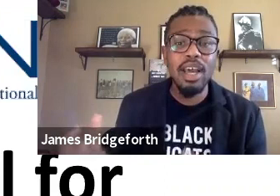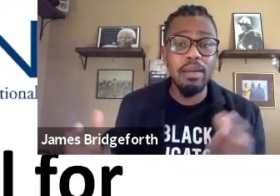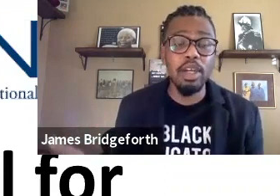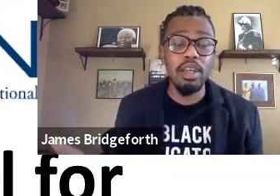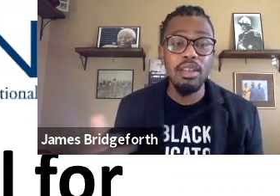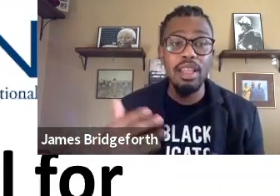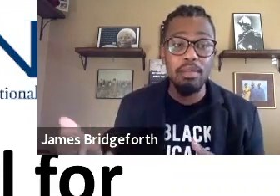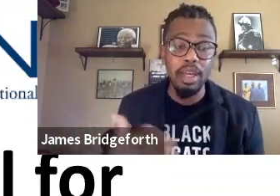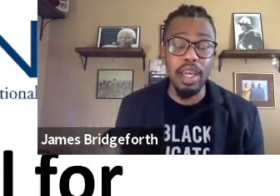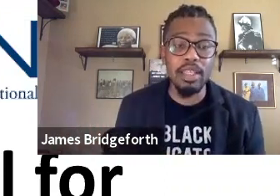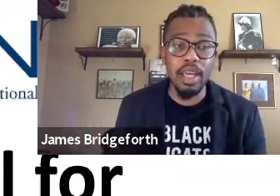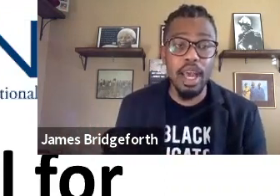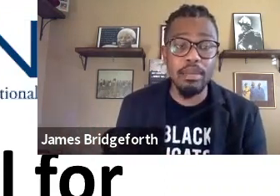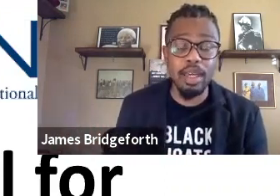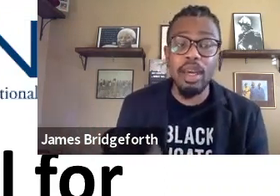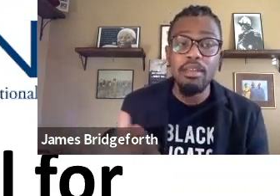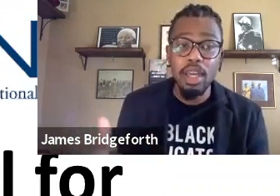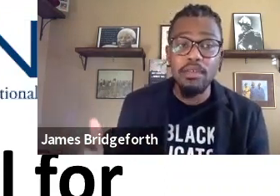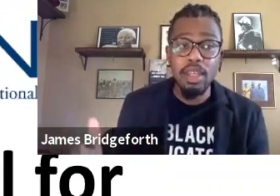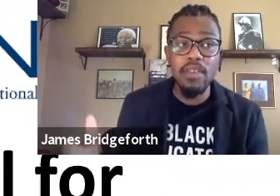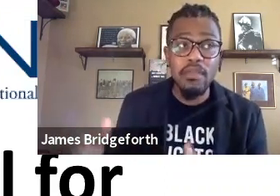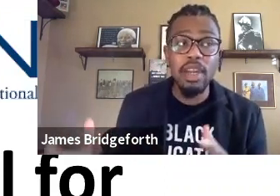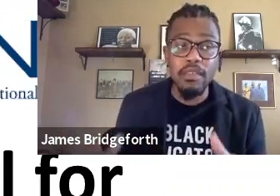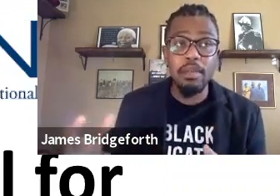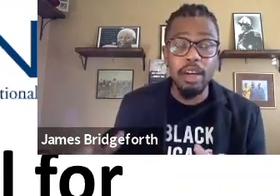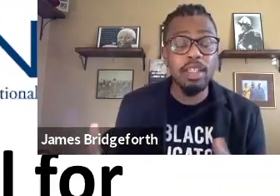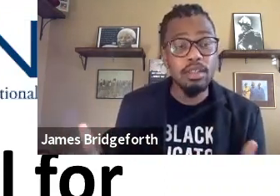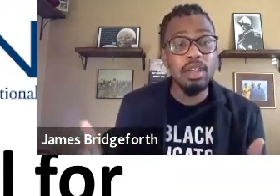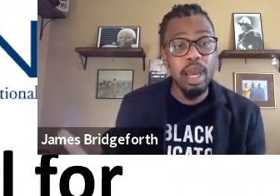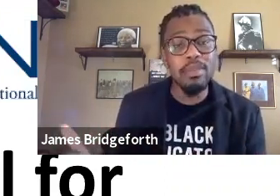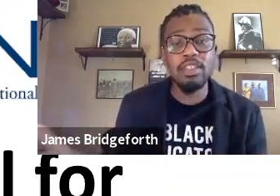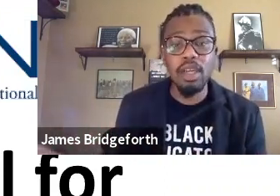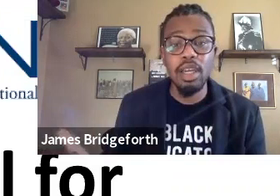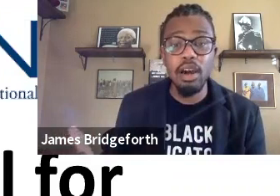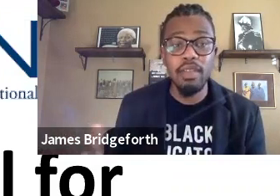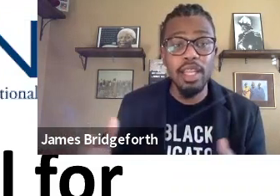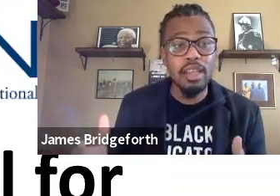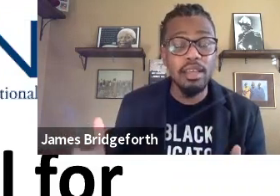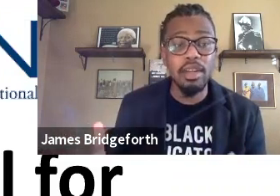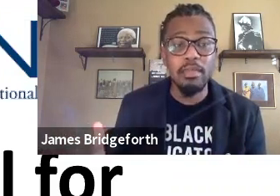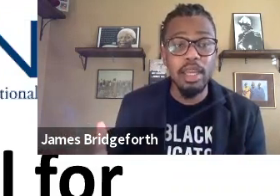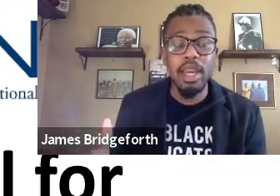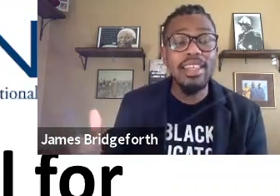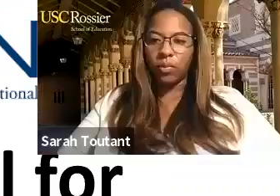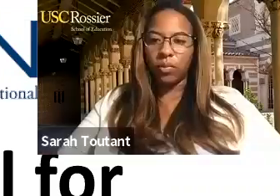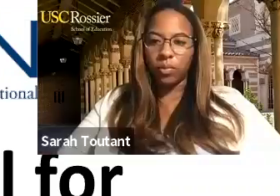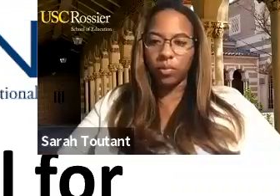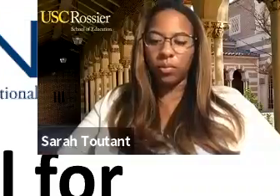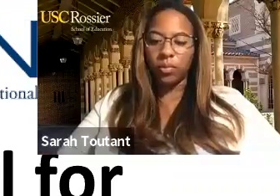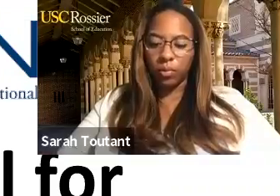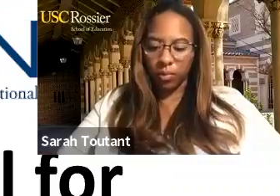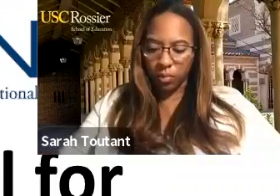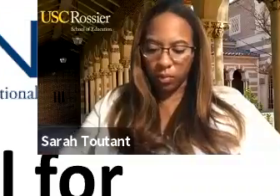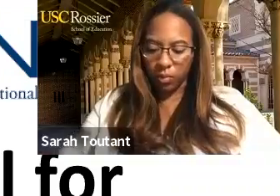knowledge, and brilliance that they're bringing into the academy. So even if a Black graduate student might be struggling and all of that, that doesn't necessarily mean that they can't